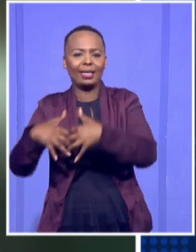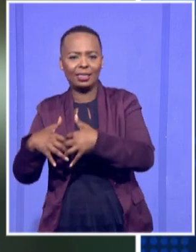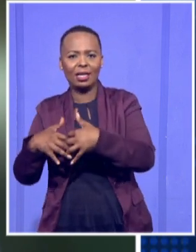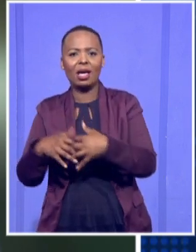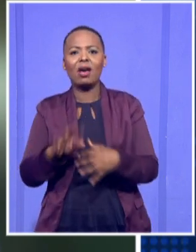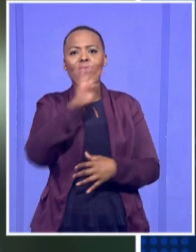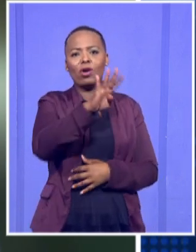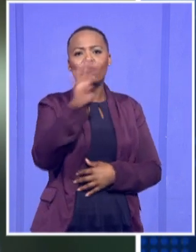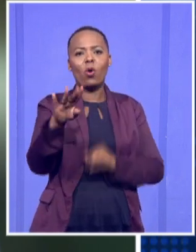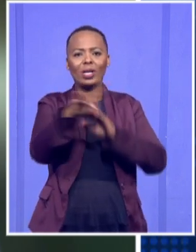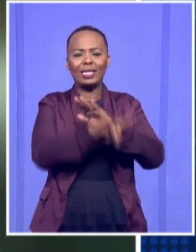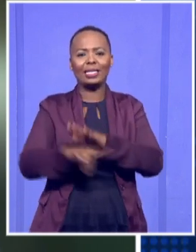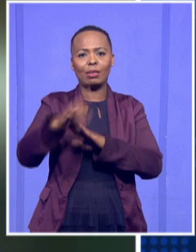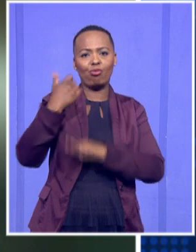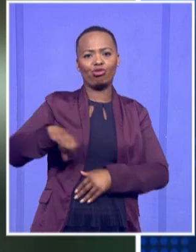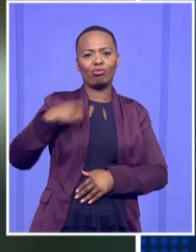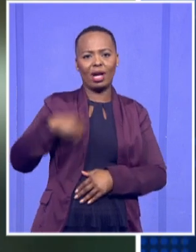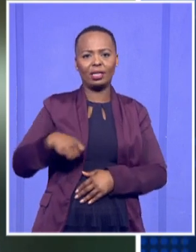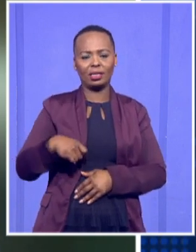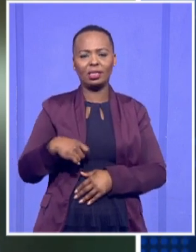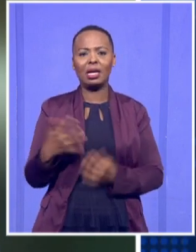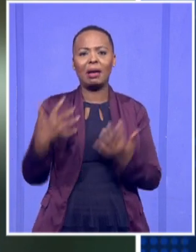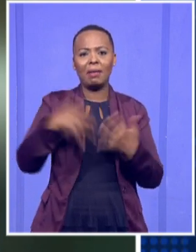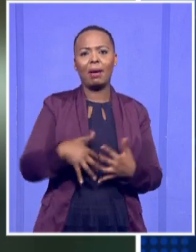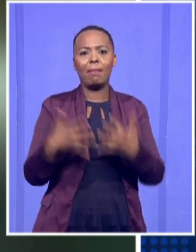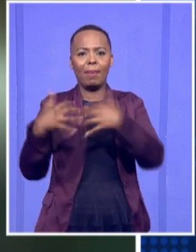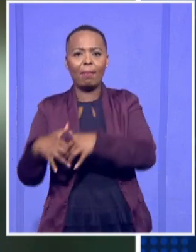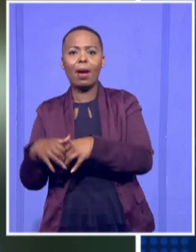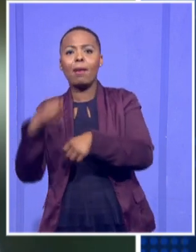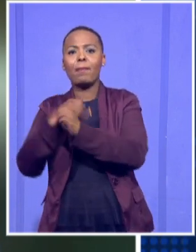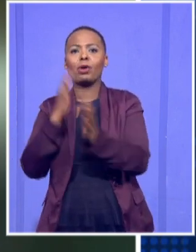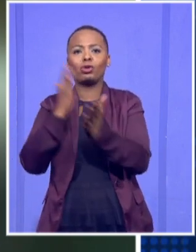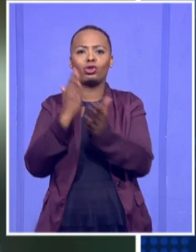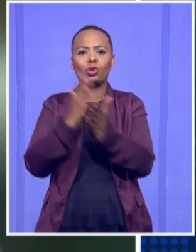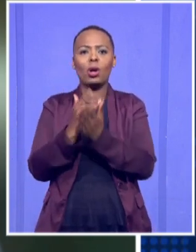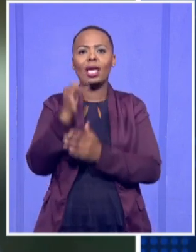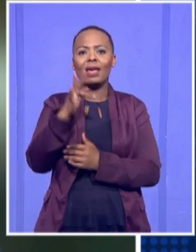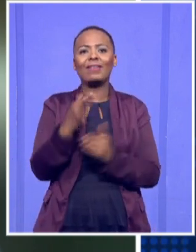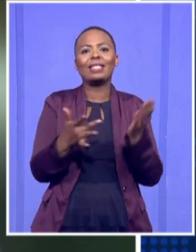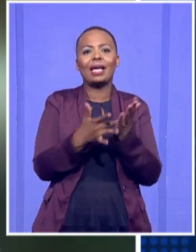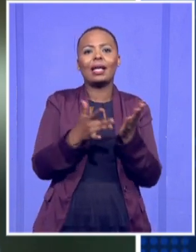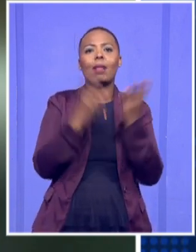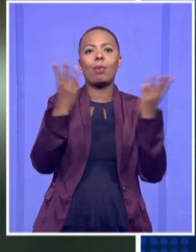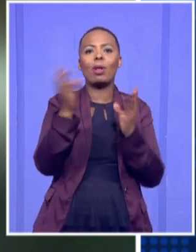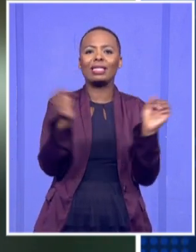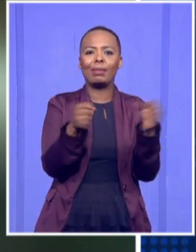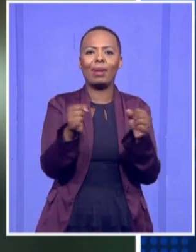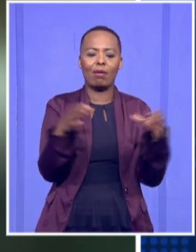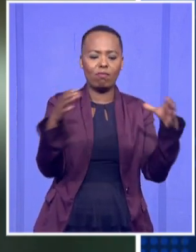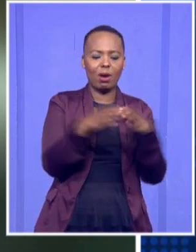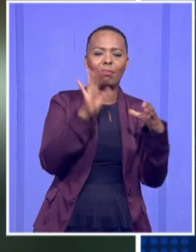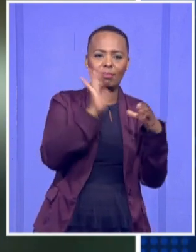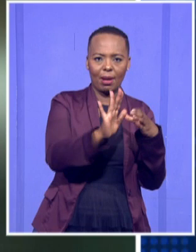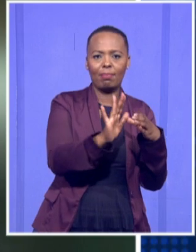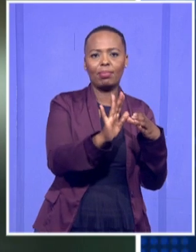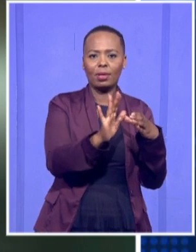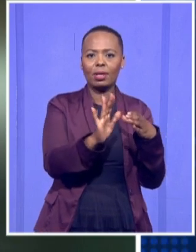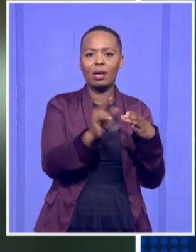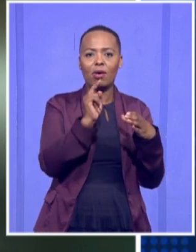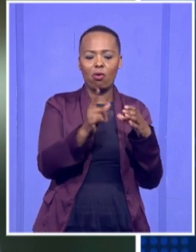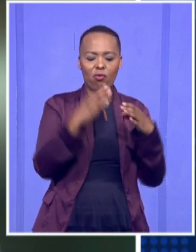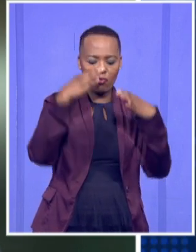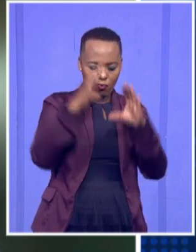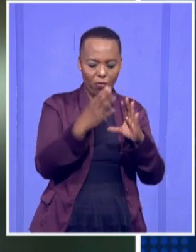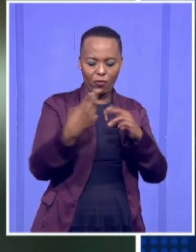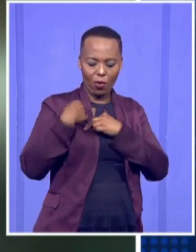44 district municipalities, because then we can make sure that there are technical people deployed to those, because as it stands at the moment,